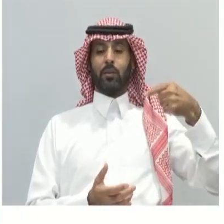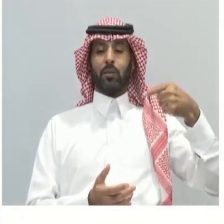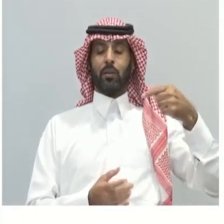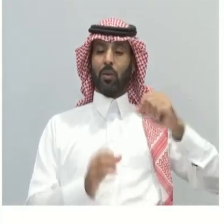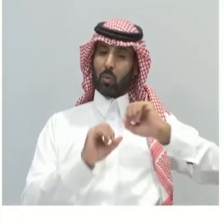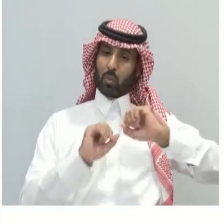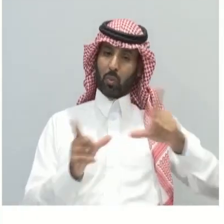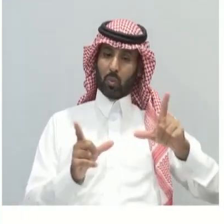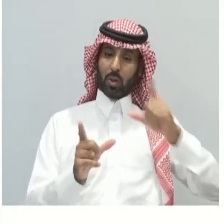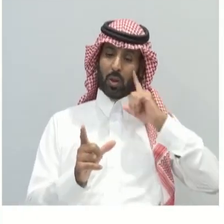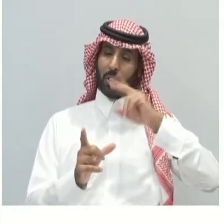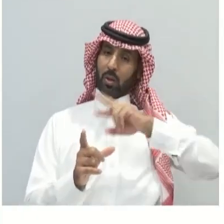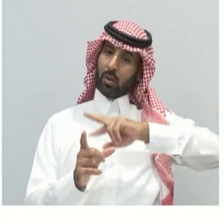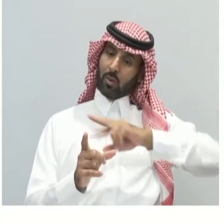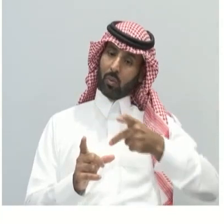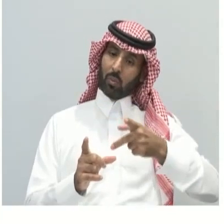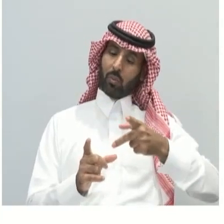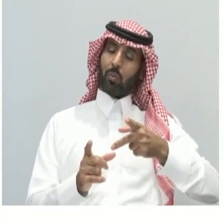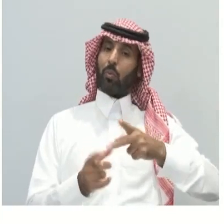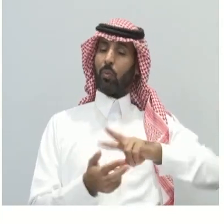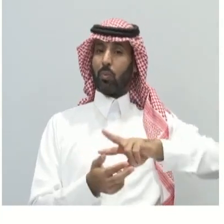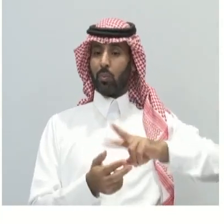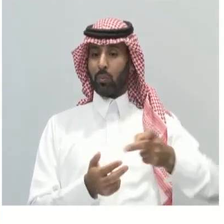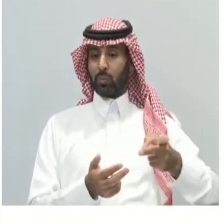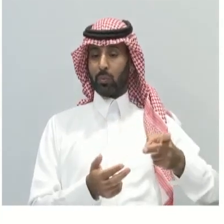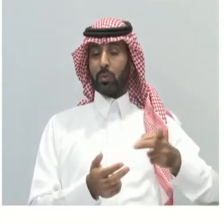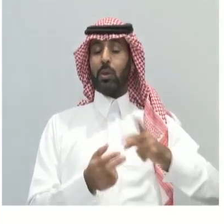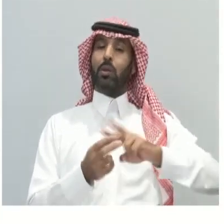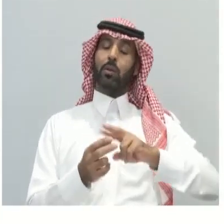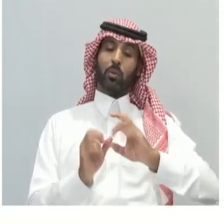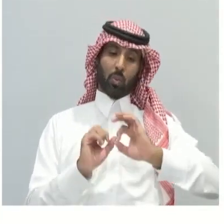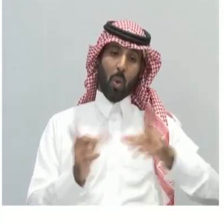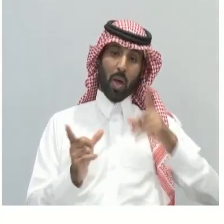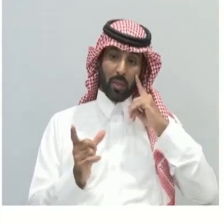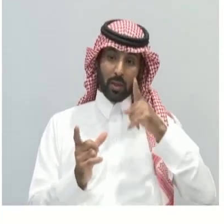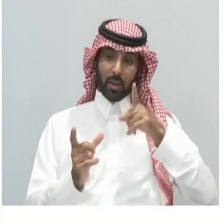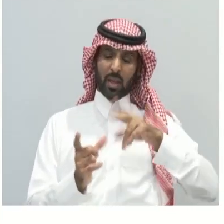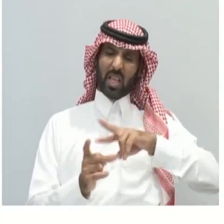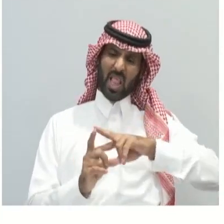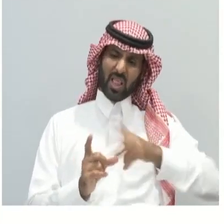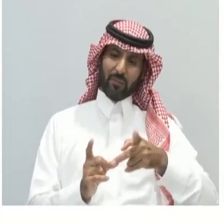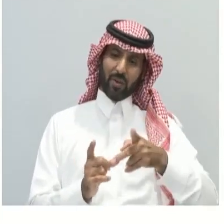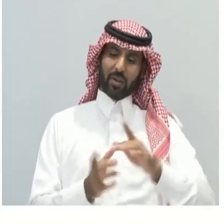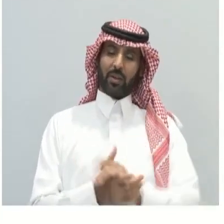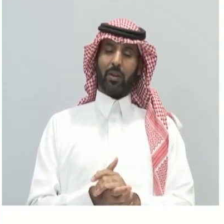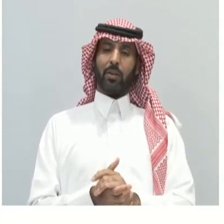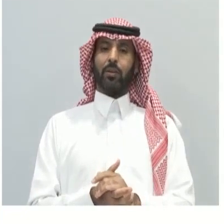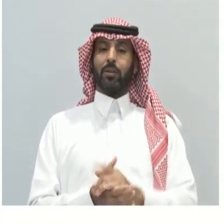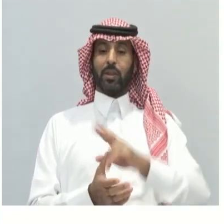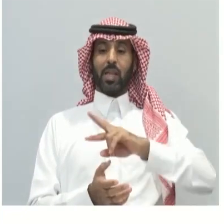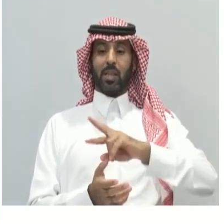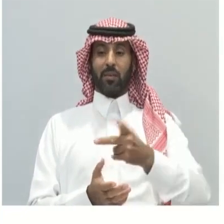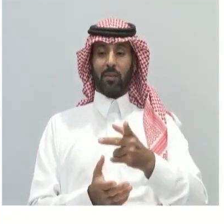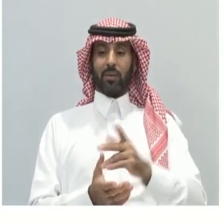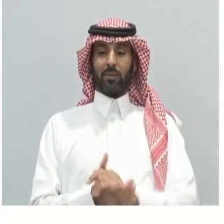clearly different. When you say something that is distinct, it means that is clearly, obviously, that this thing